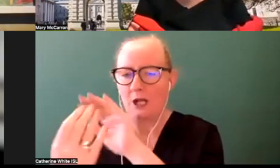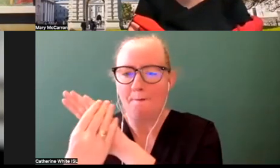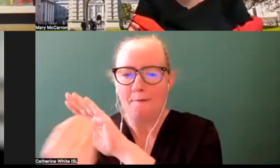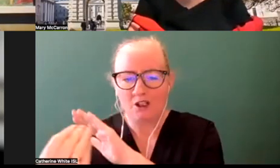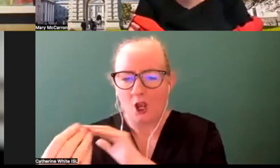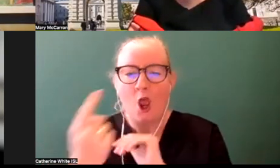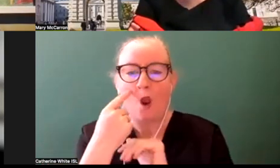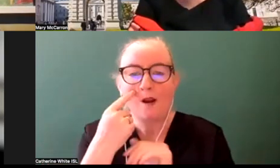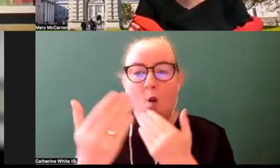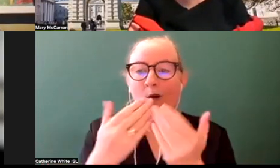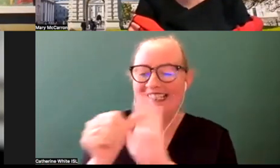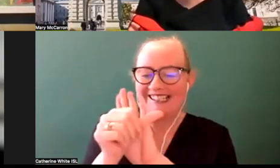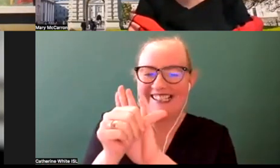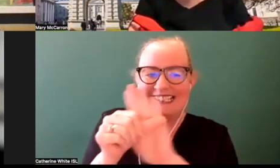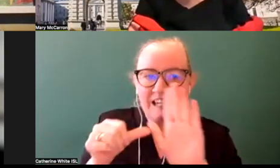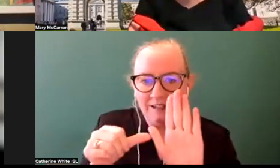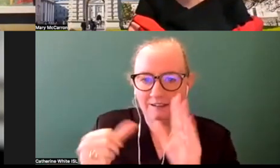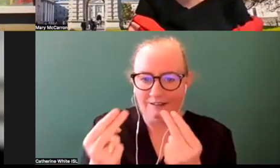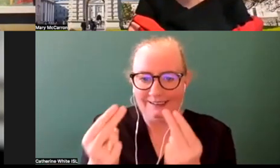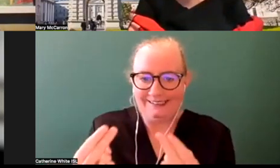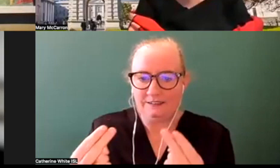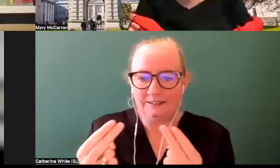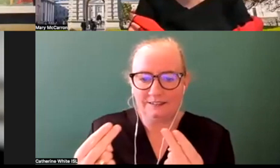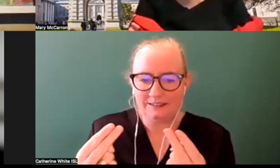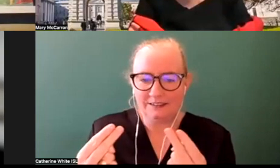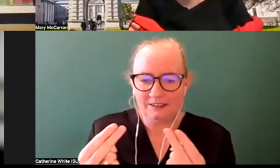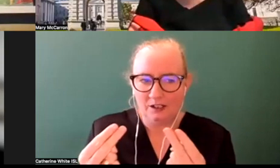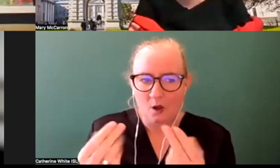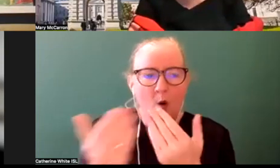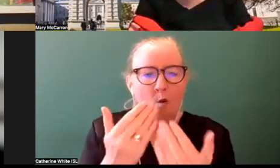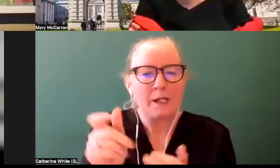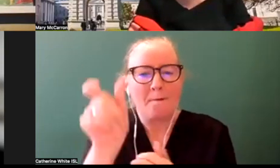is the skill mix that